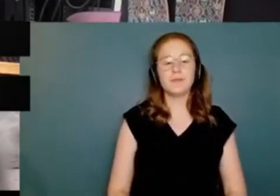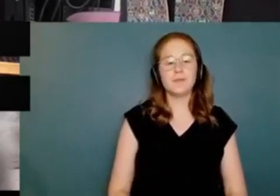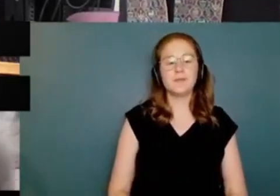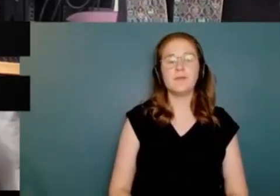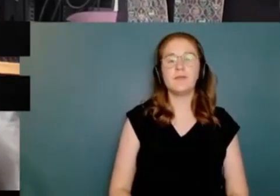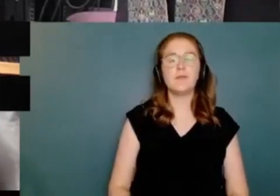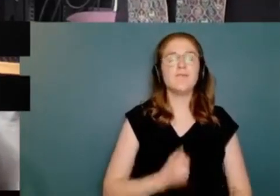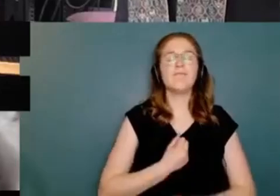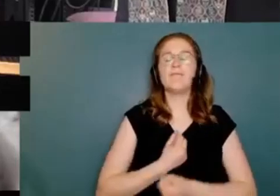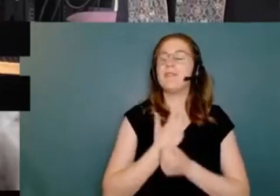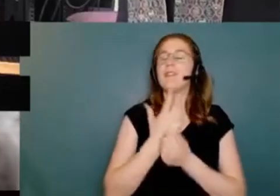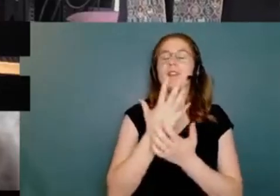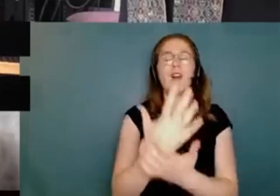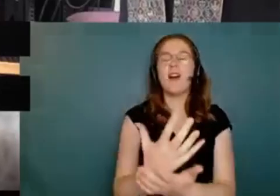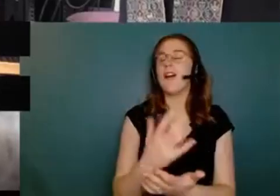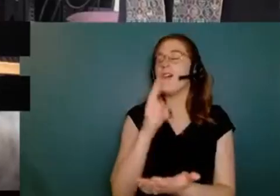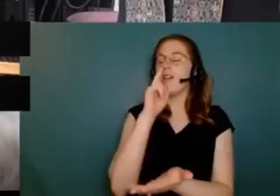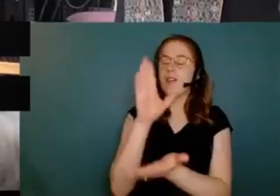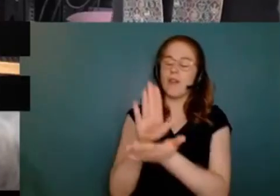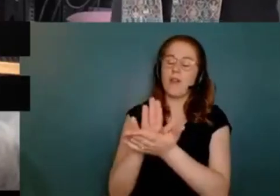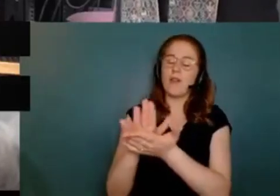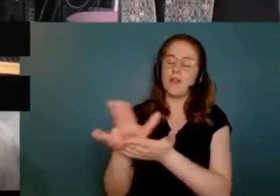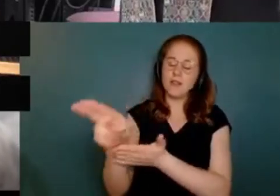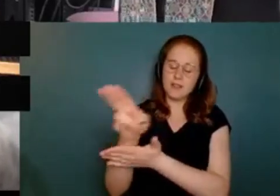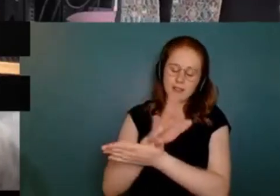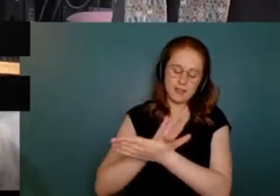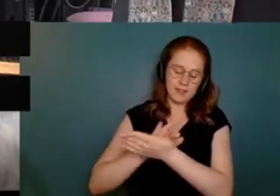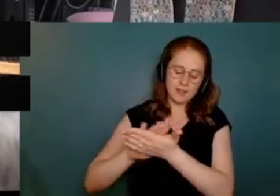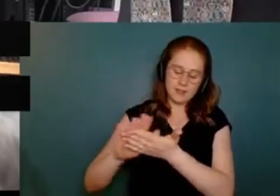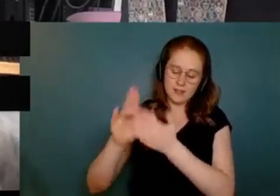cry, holy, holy, holy.